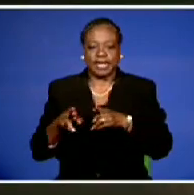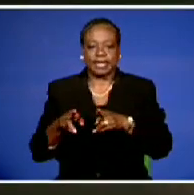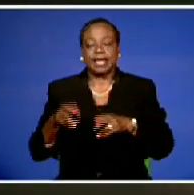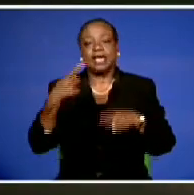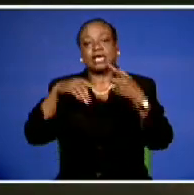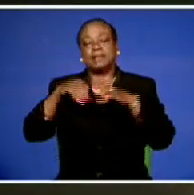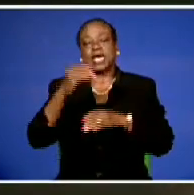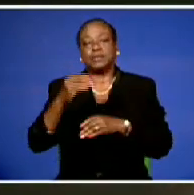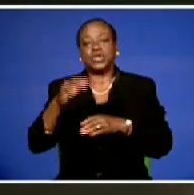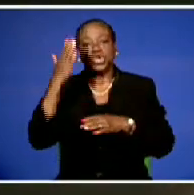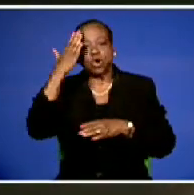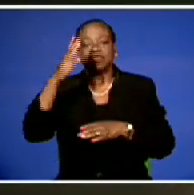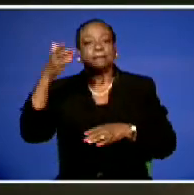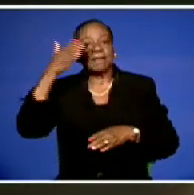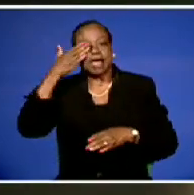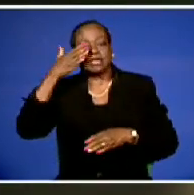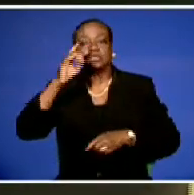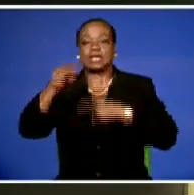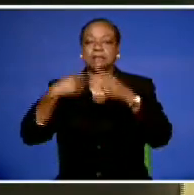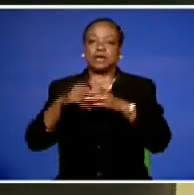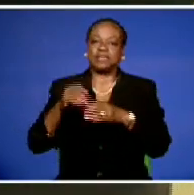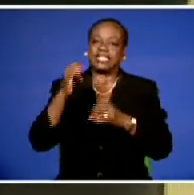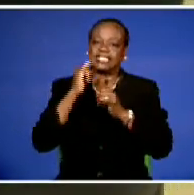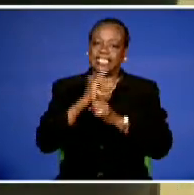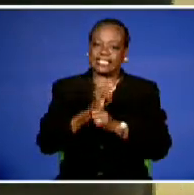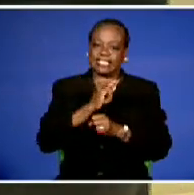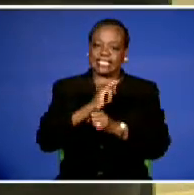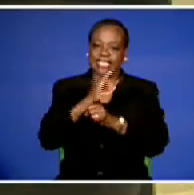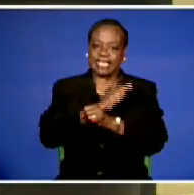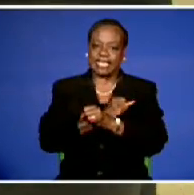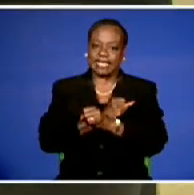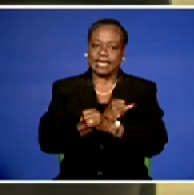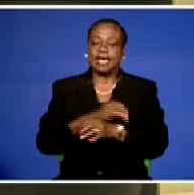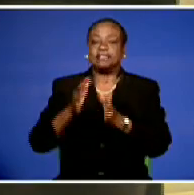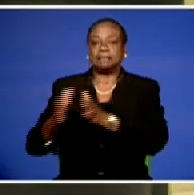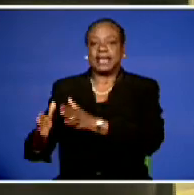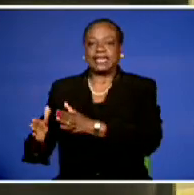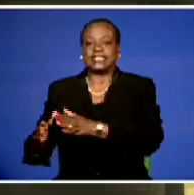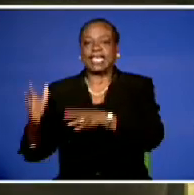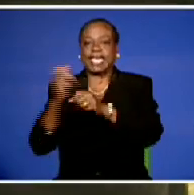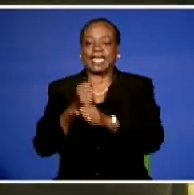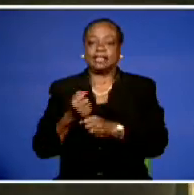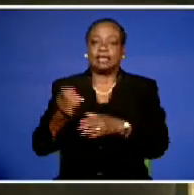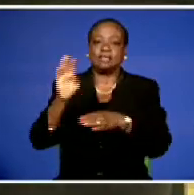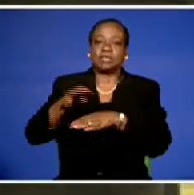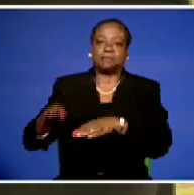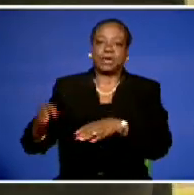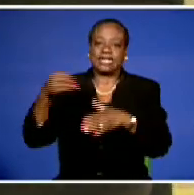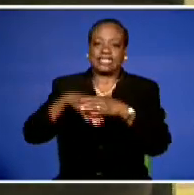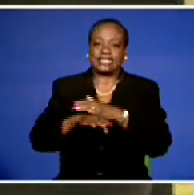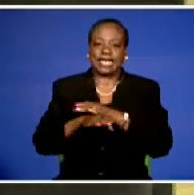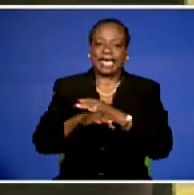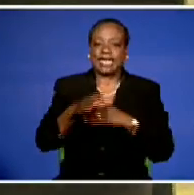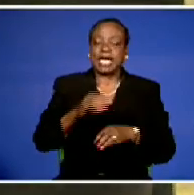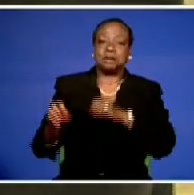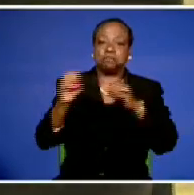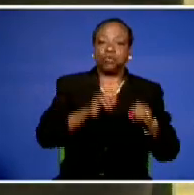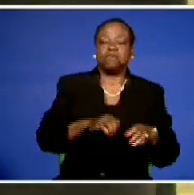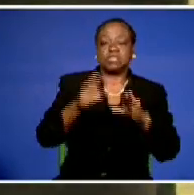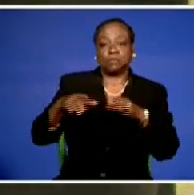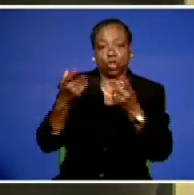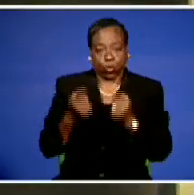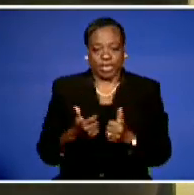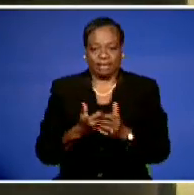can come out with intensity, so the plan was to get the ball inside and to move the ball quick, because you know it's running time. We just wanted to get up early and then stall the